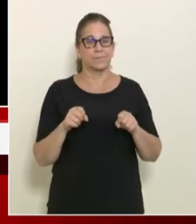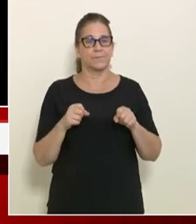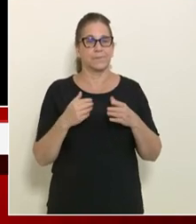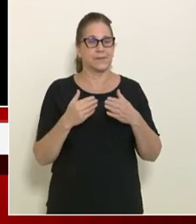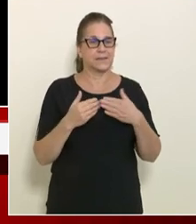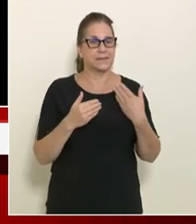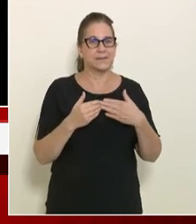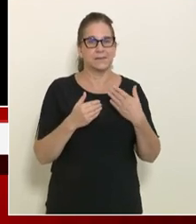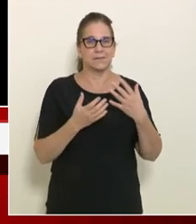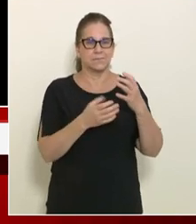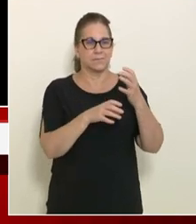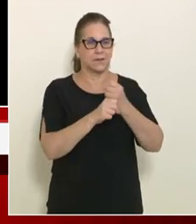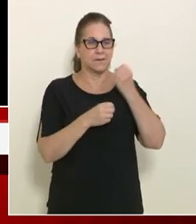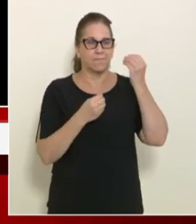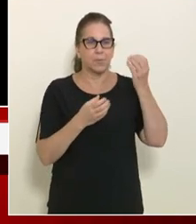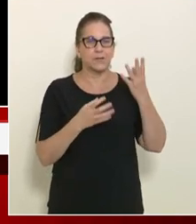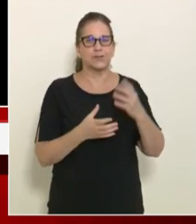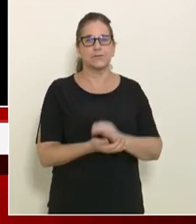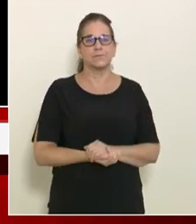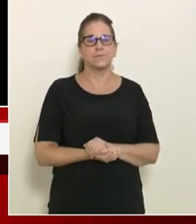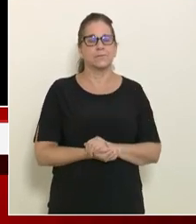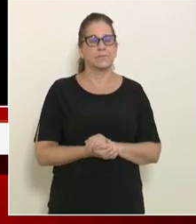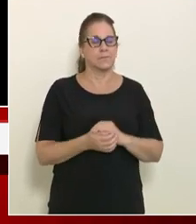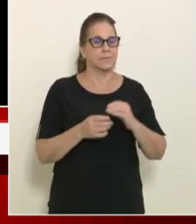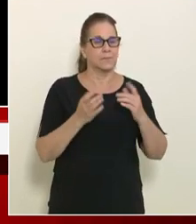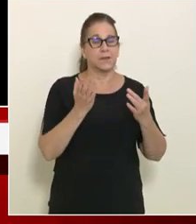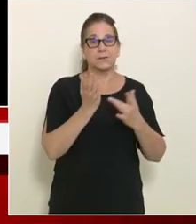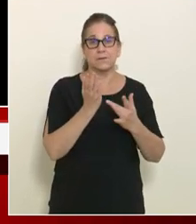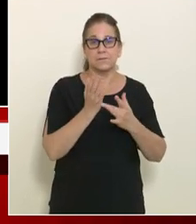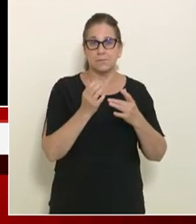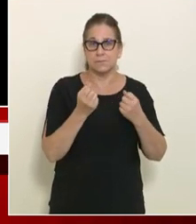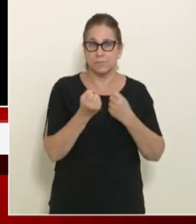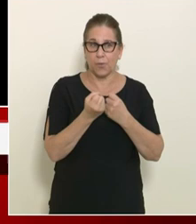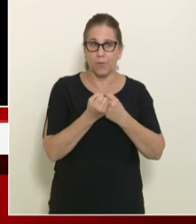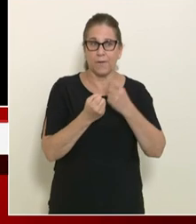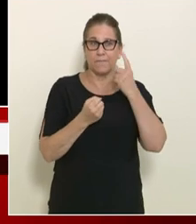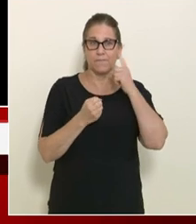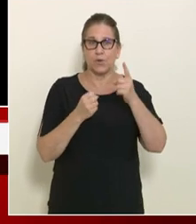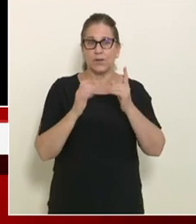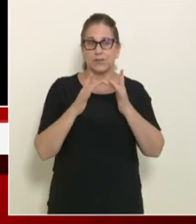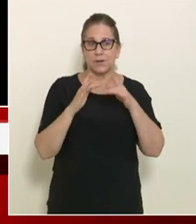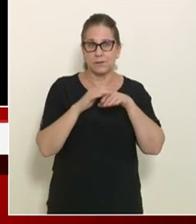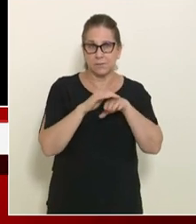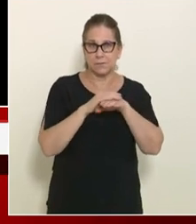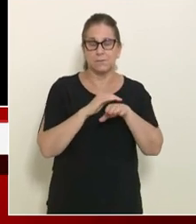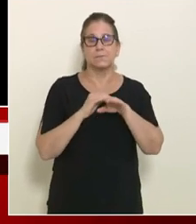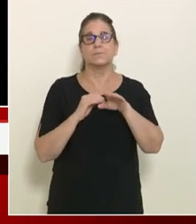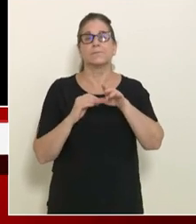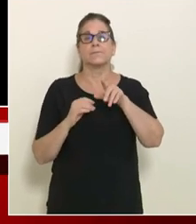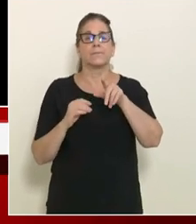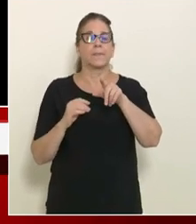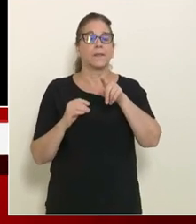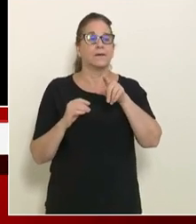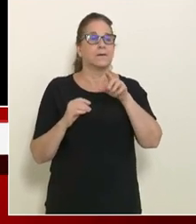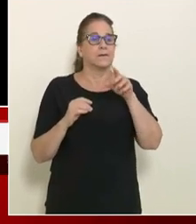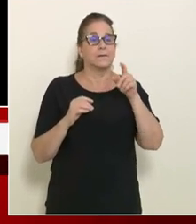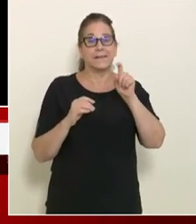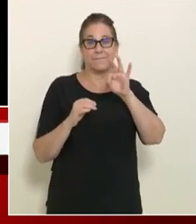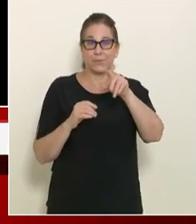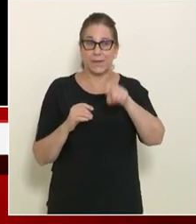support with internet access, they can reach out directly to their school once they've completed the enrollment